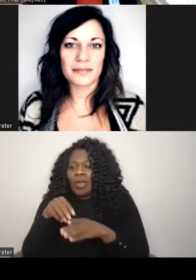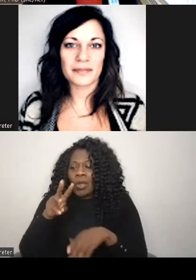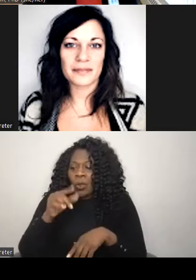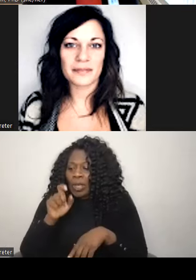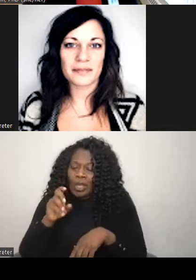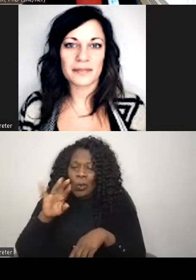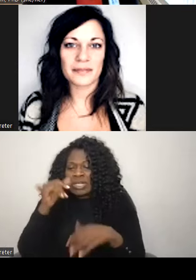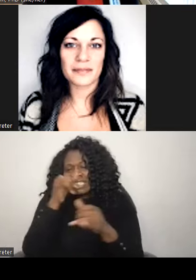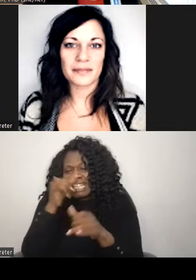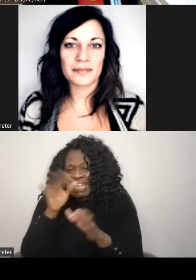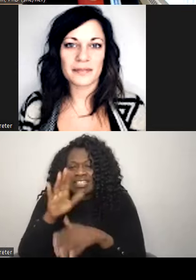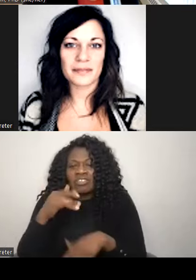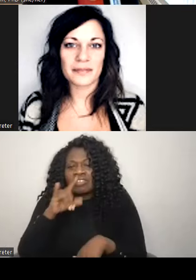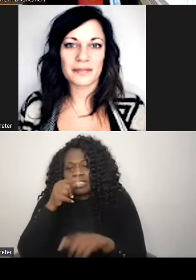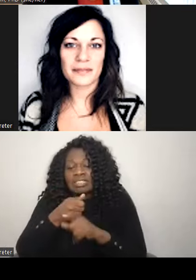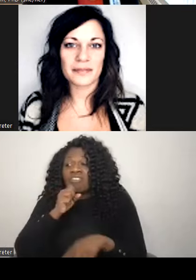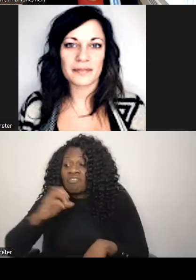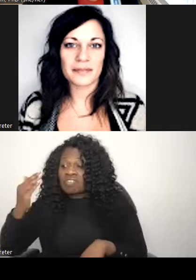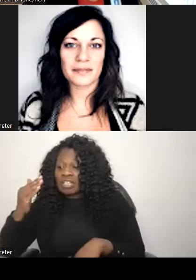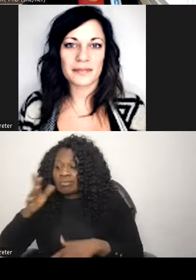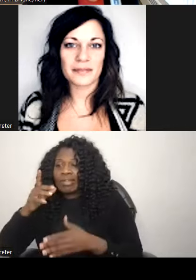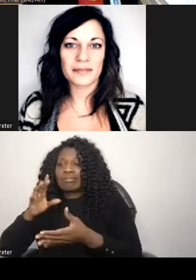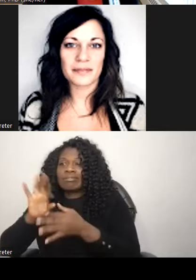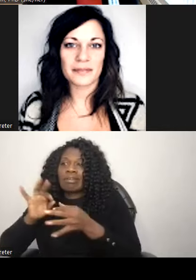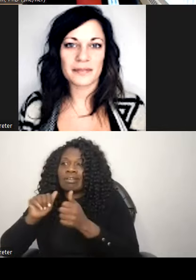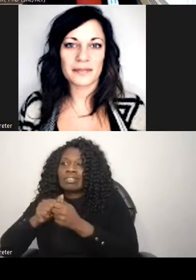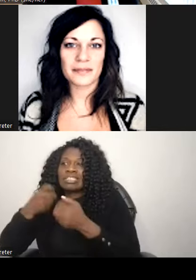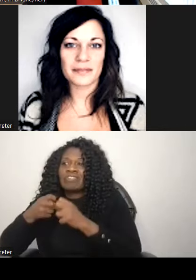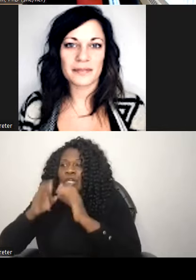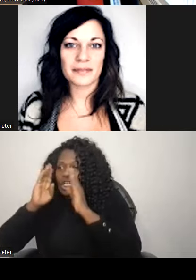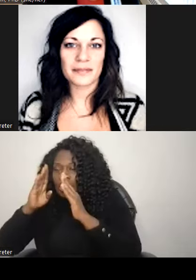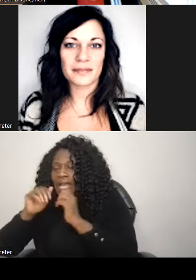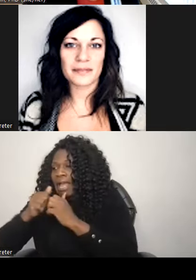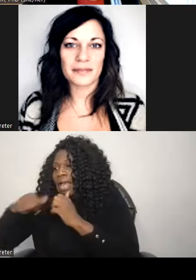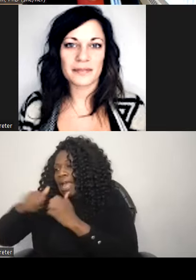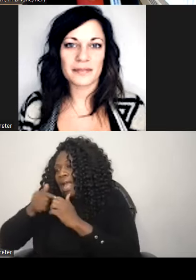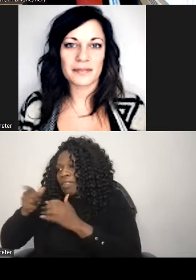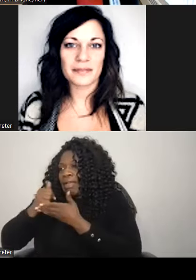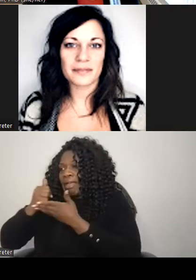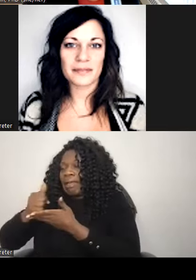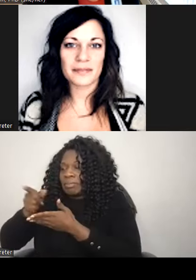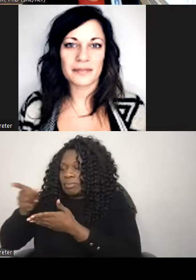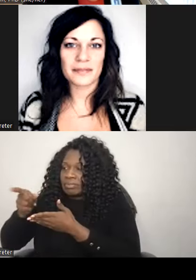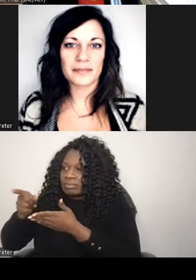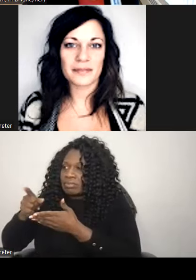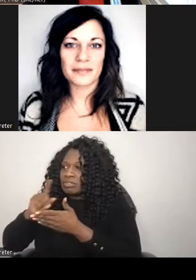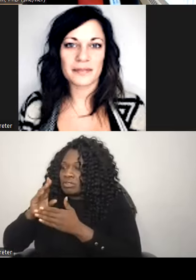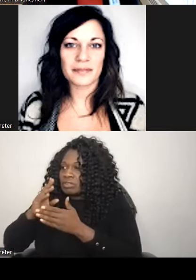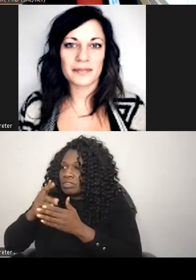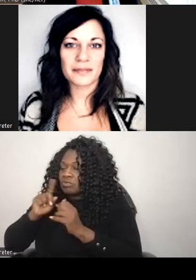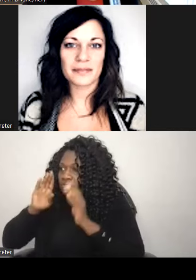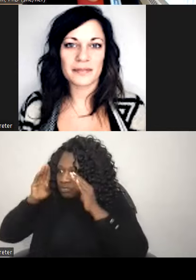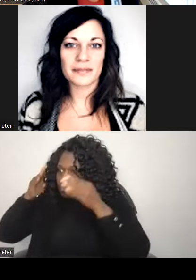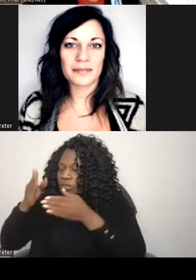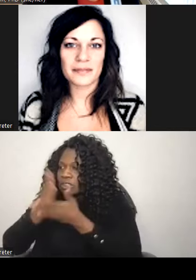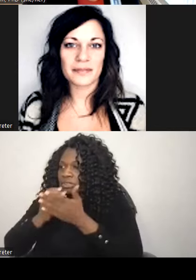But when you have a child who is 15, you might talk about difficulties concentrating and how they help them, how they can hyperfocus in some situations,